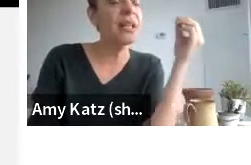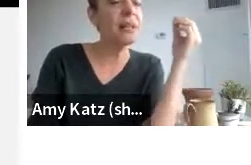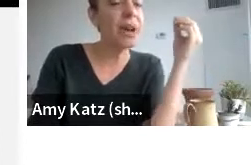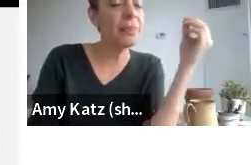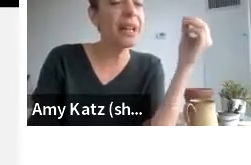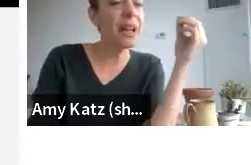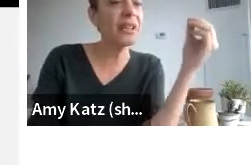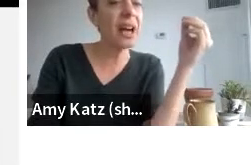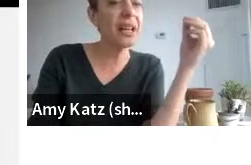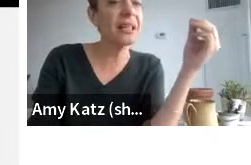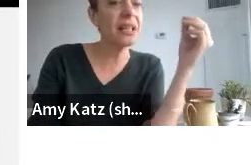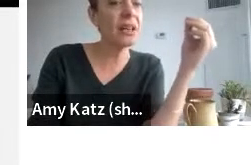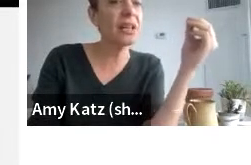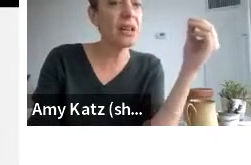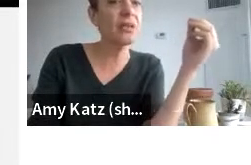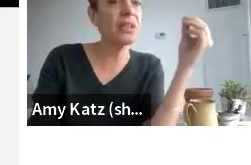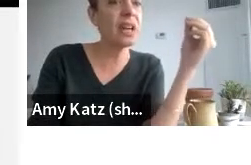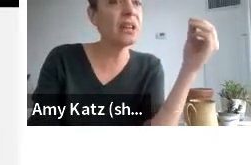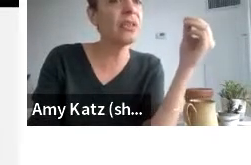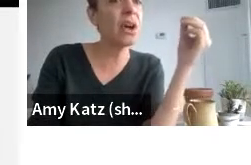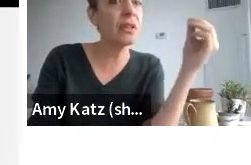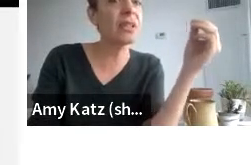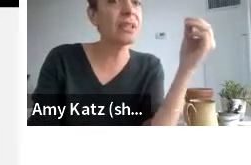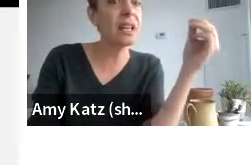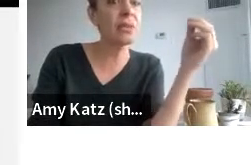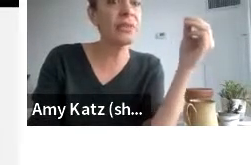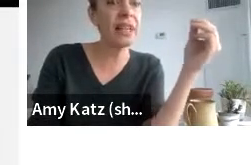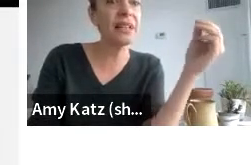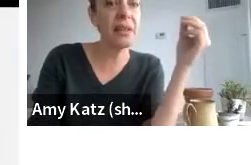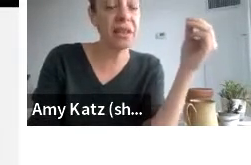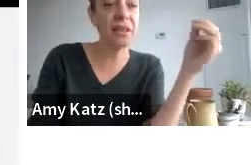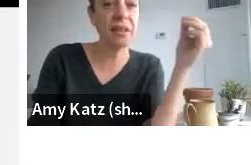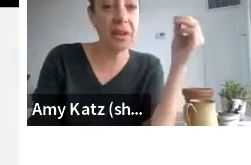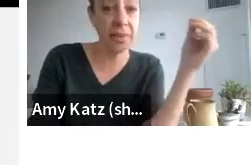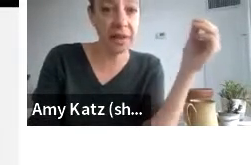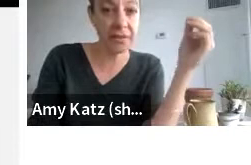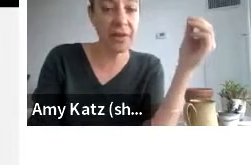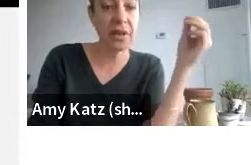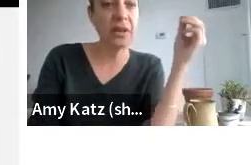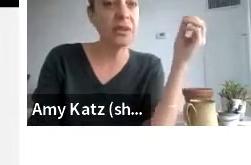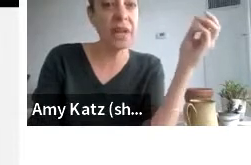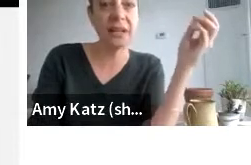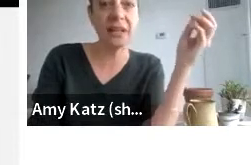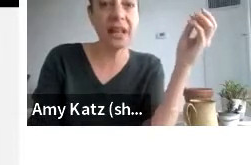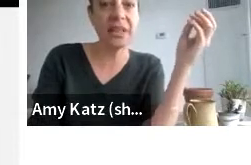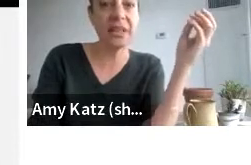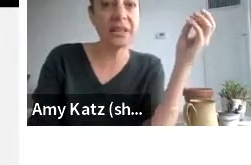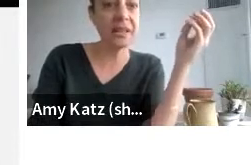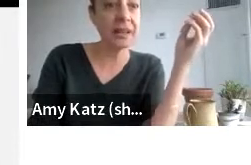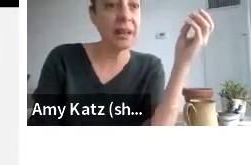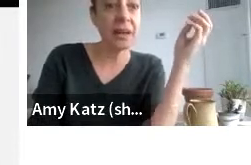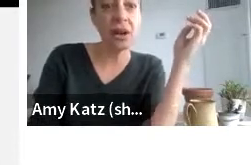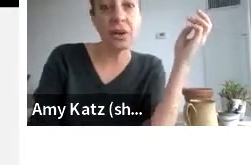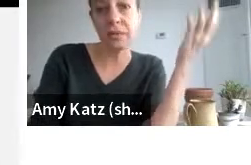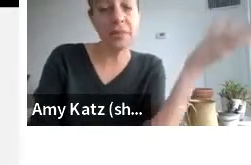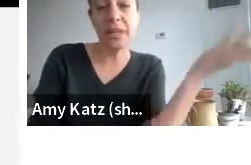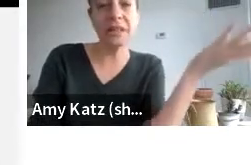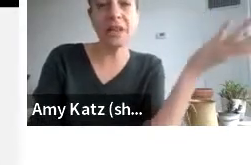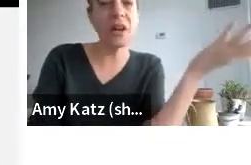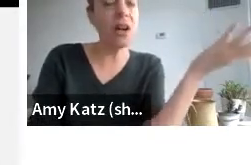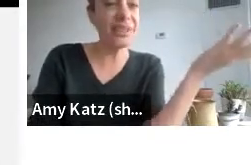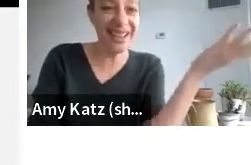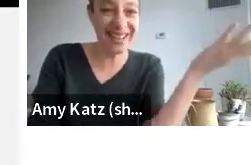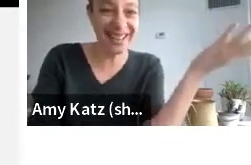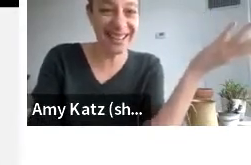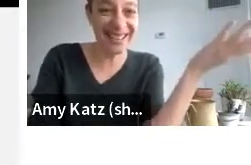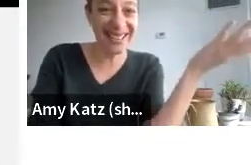2021, did public health guidance in Ontario designed for congregate settings reflect evidence of the above? So next slide, please. No, I mean, it's